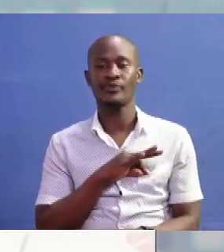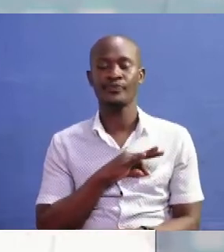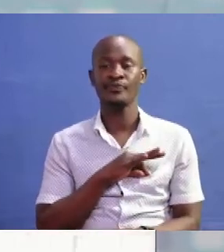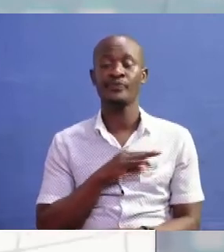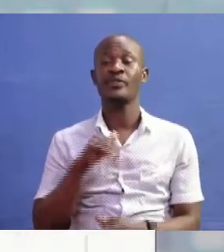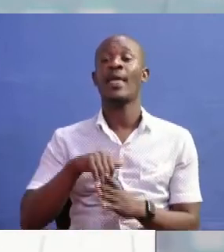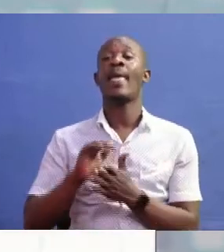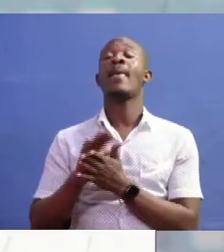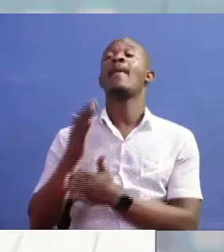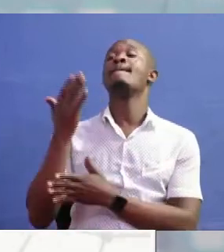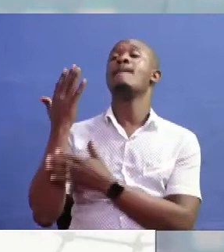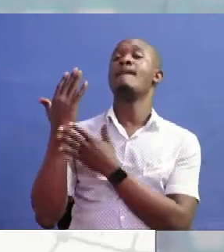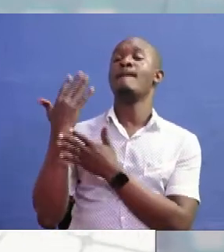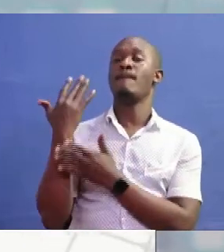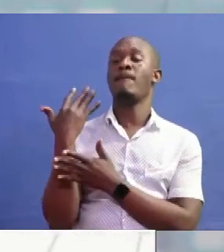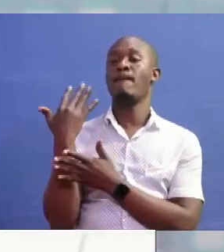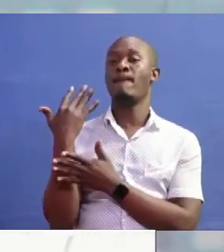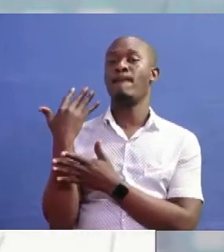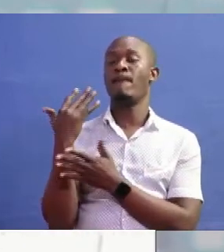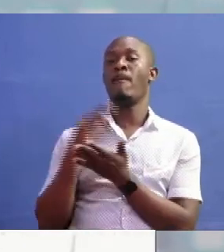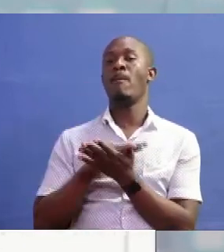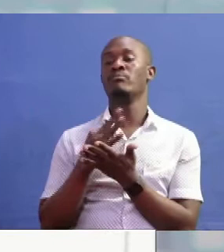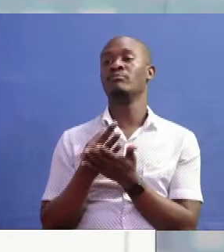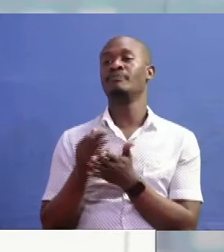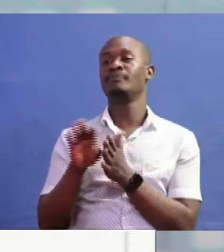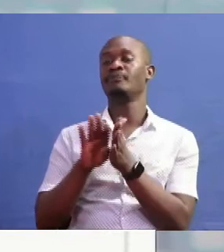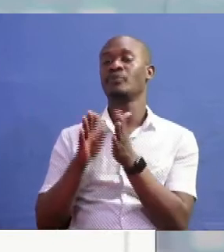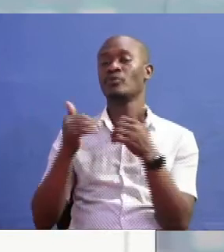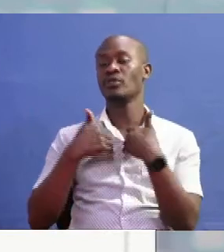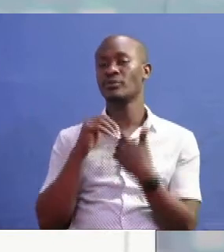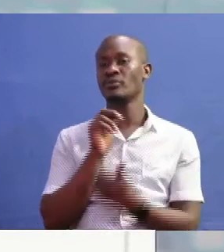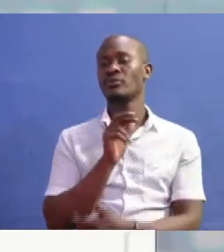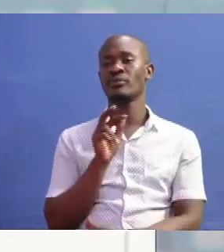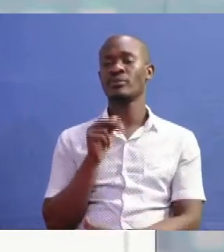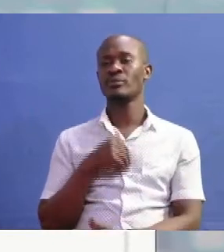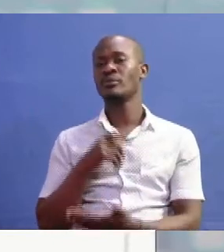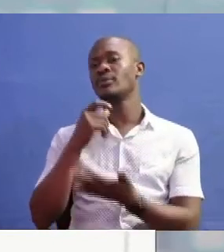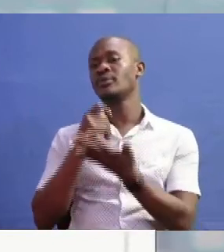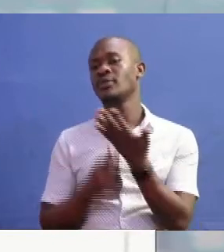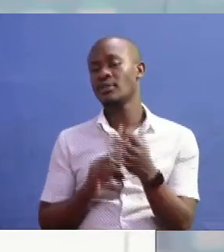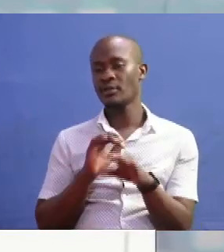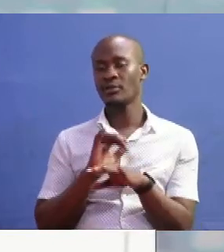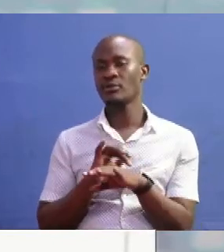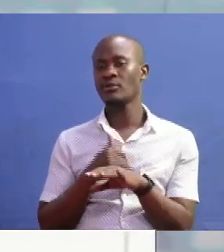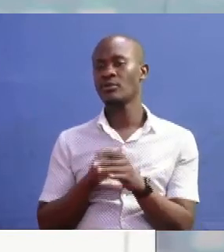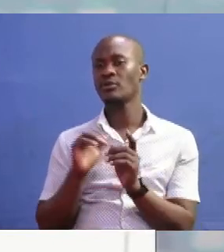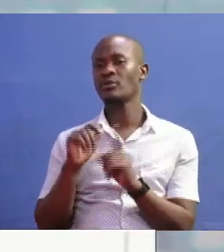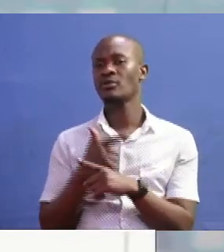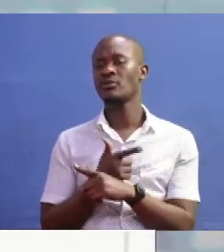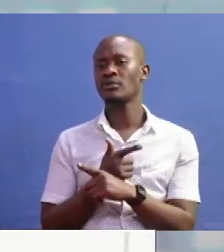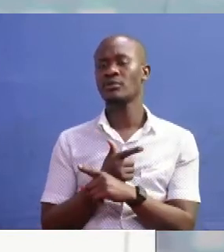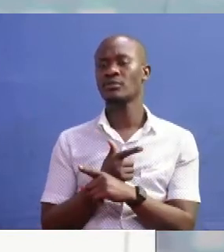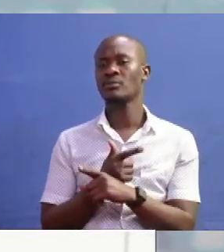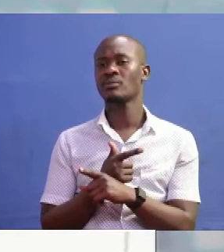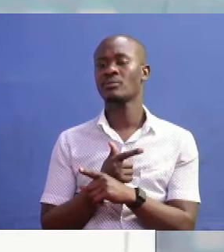the previous finance bills, we have seen taxes on different